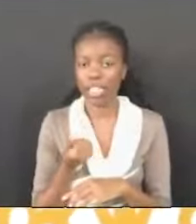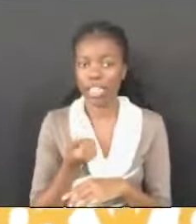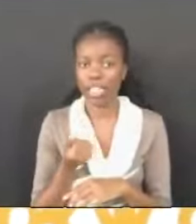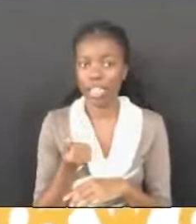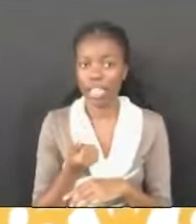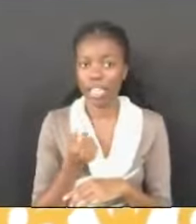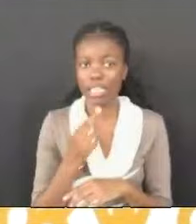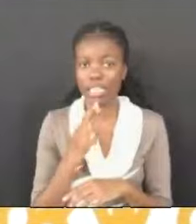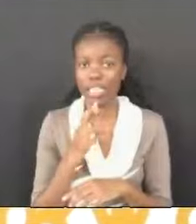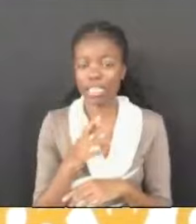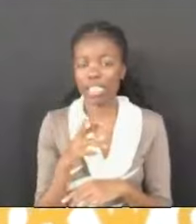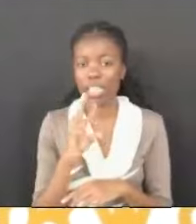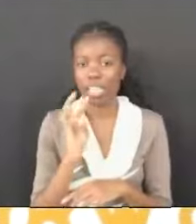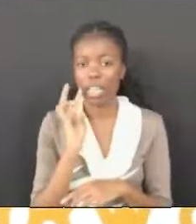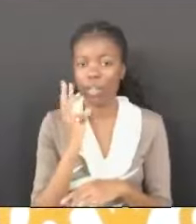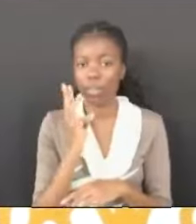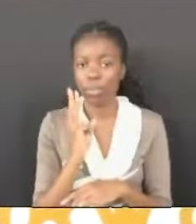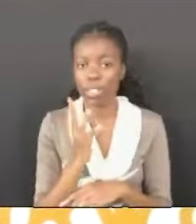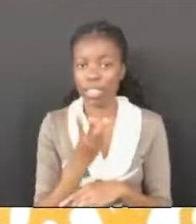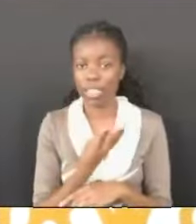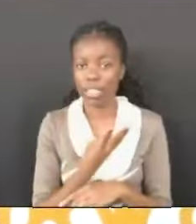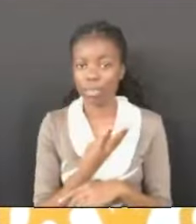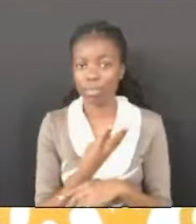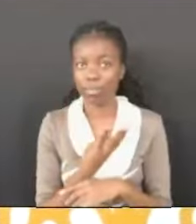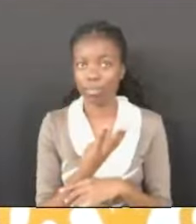and girls, are we?